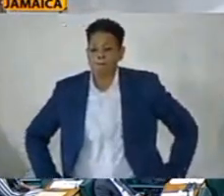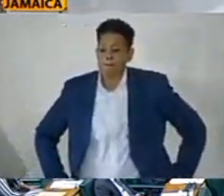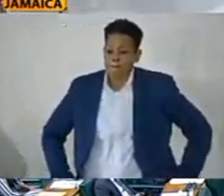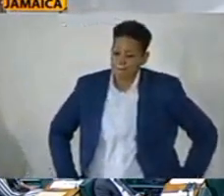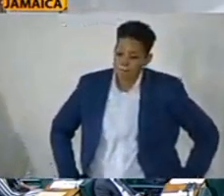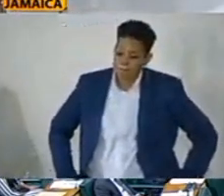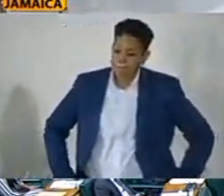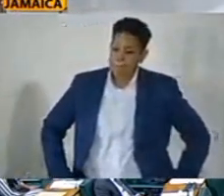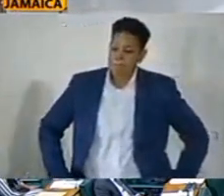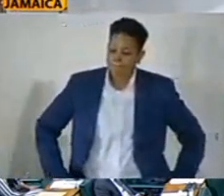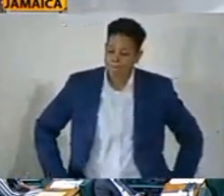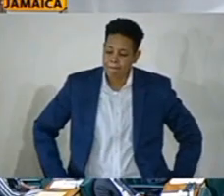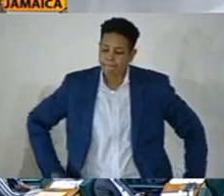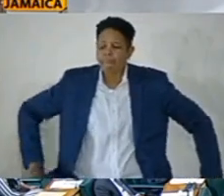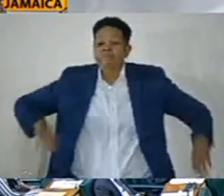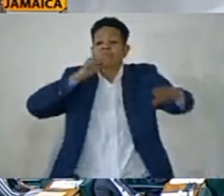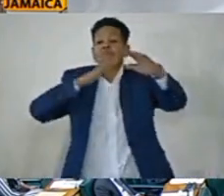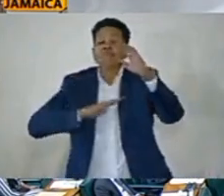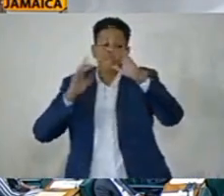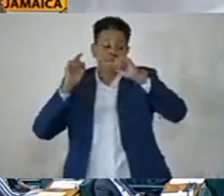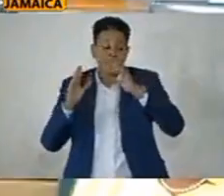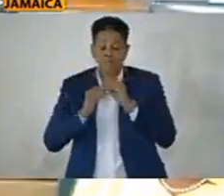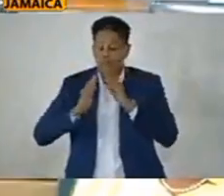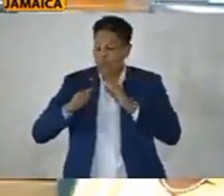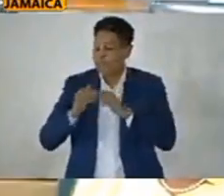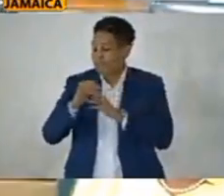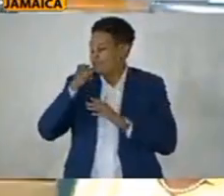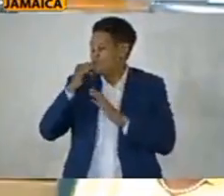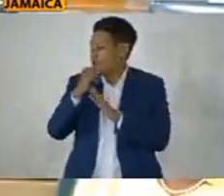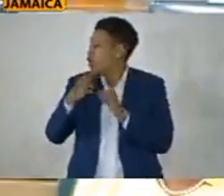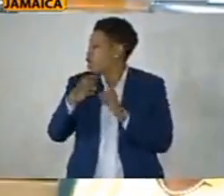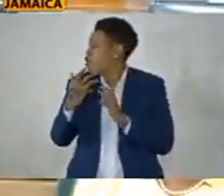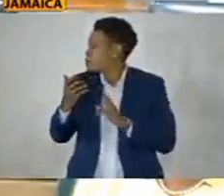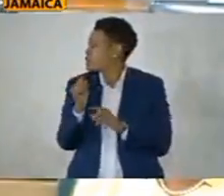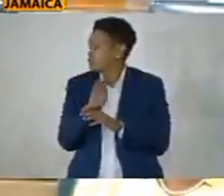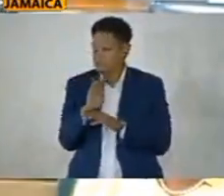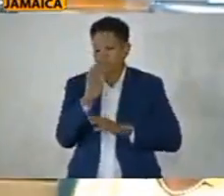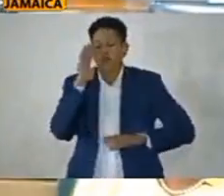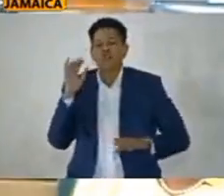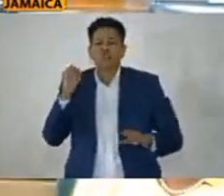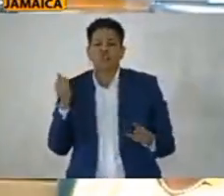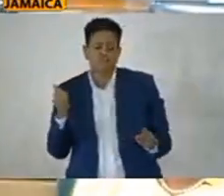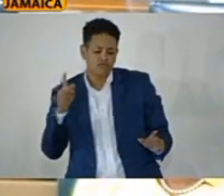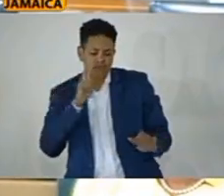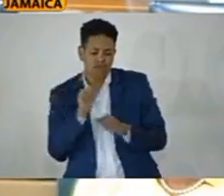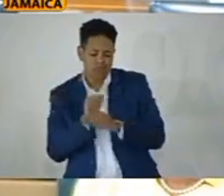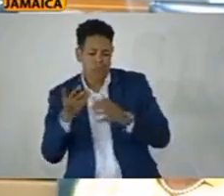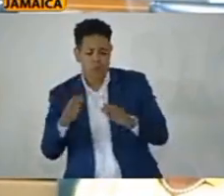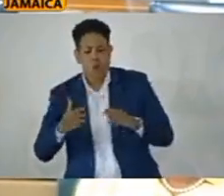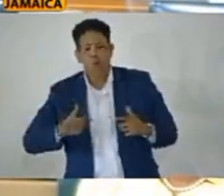Madam Speaker, and House Leader. if the leader of opposition business would just allow me,